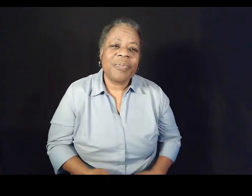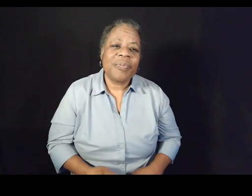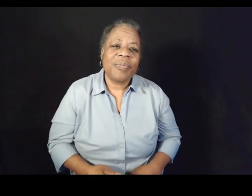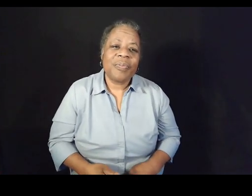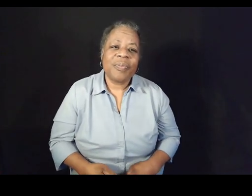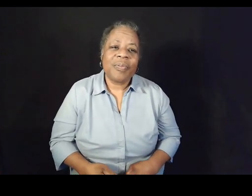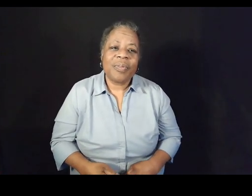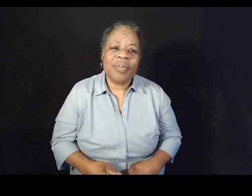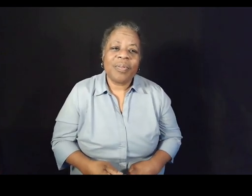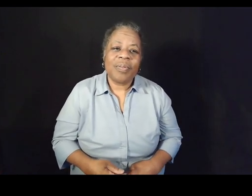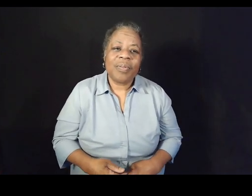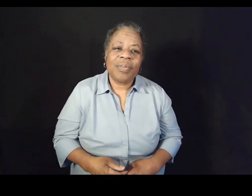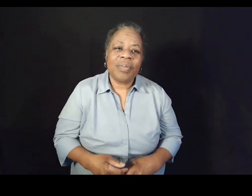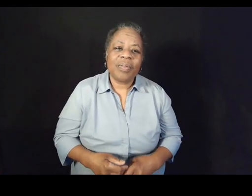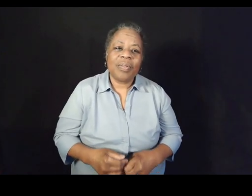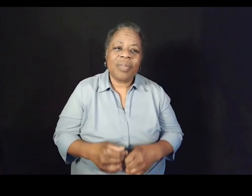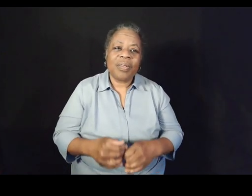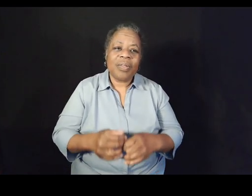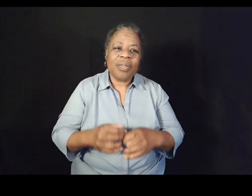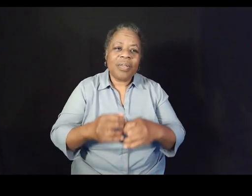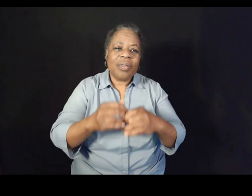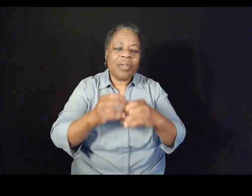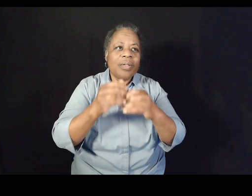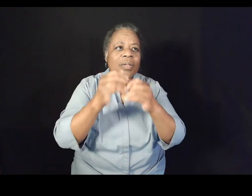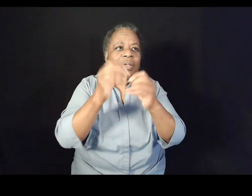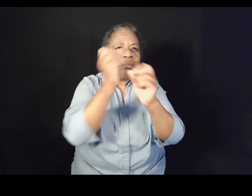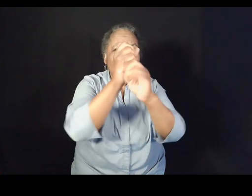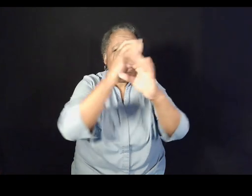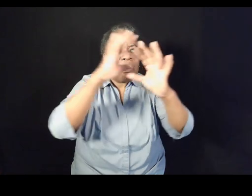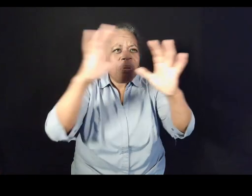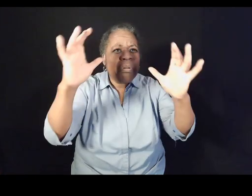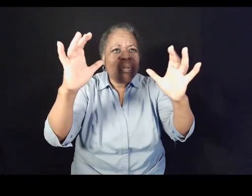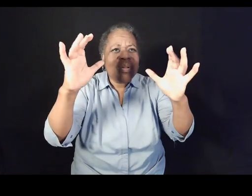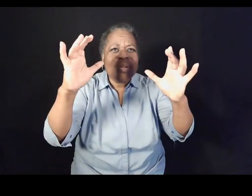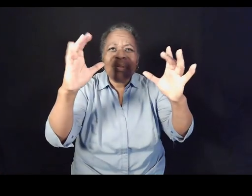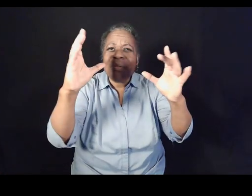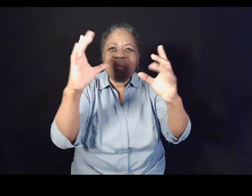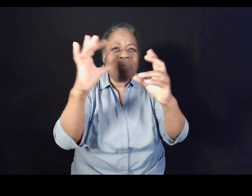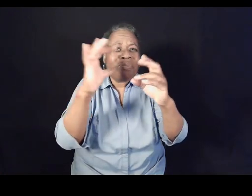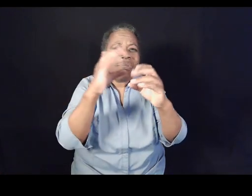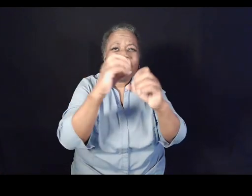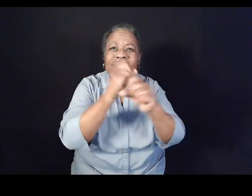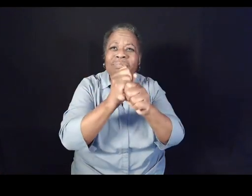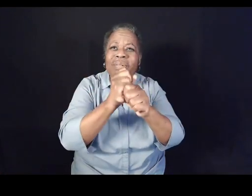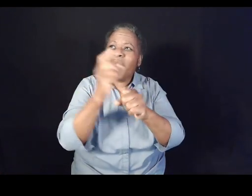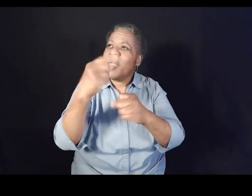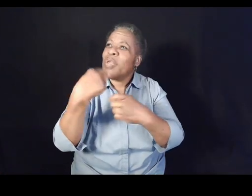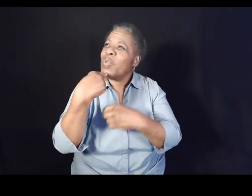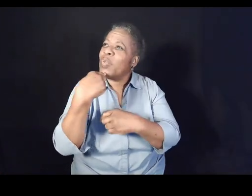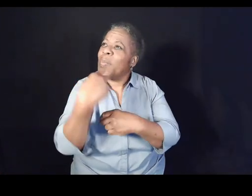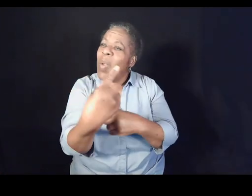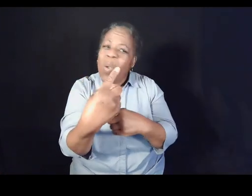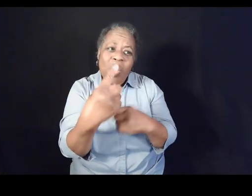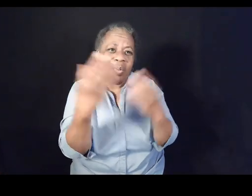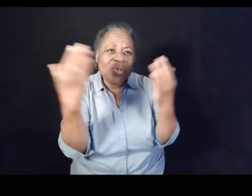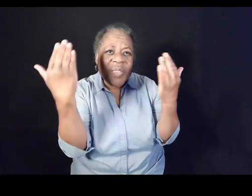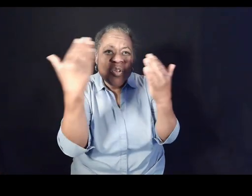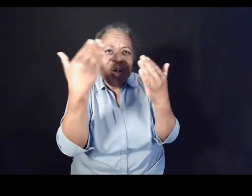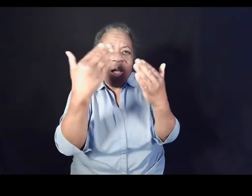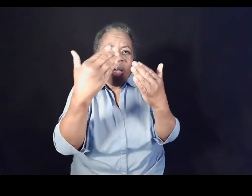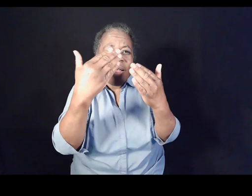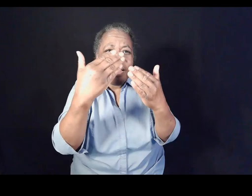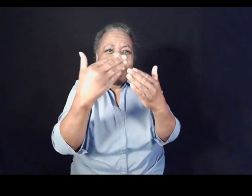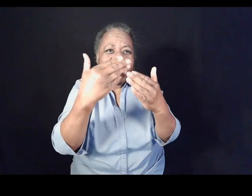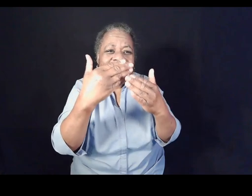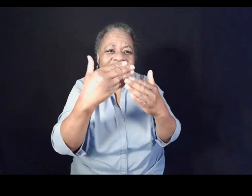with no point of reference, you spoke to the dark and fleshed out the wonder